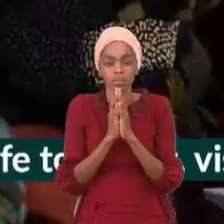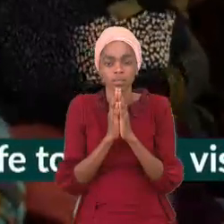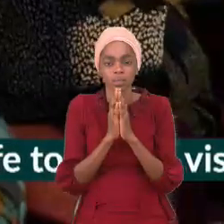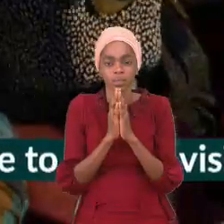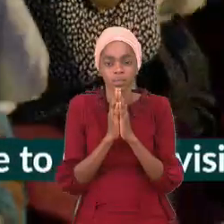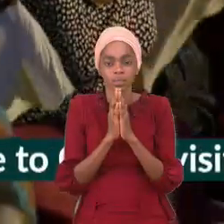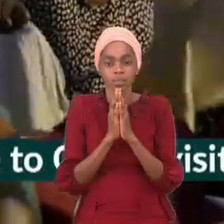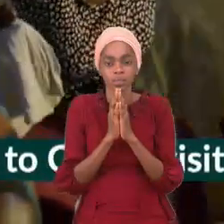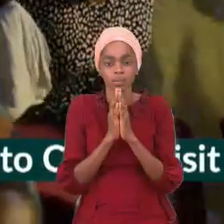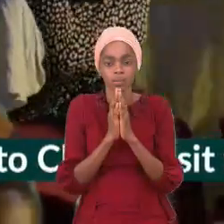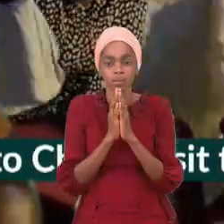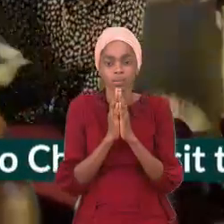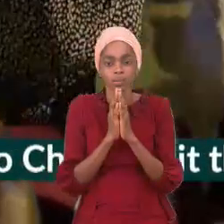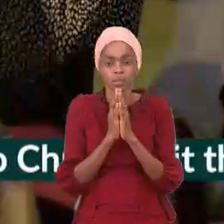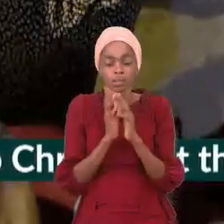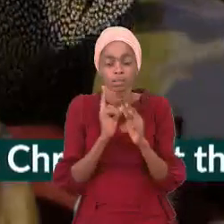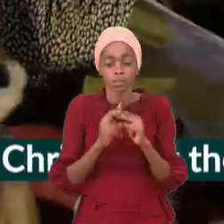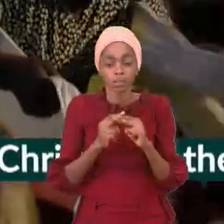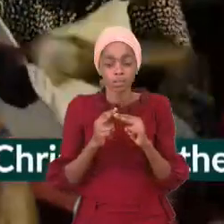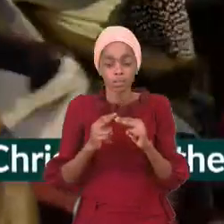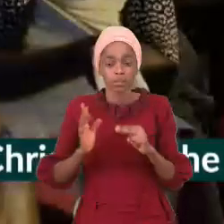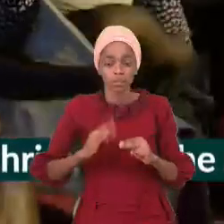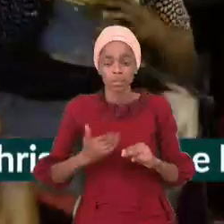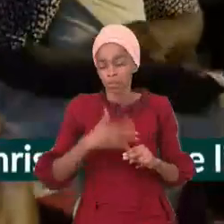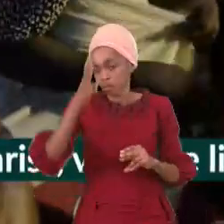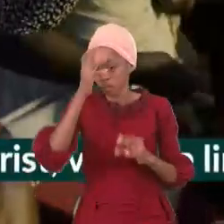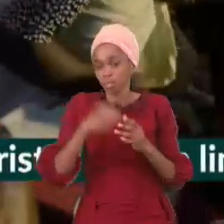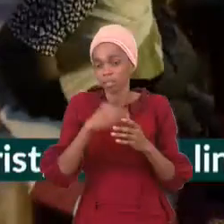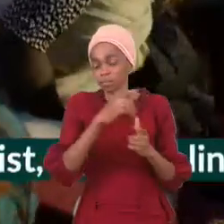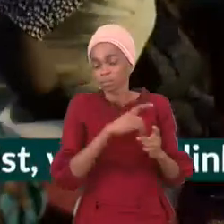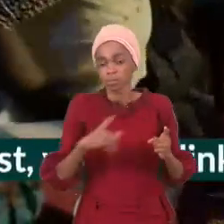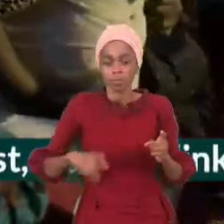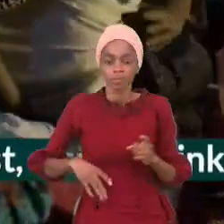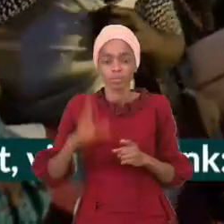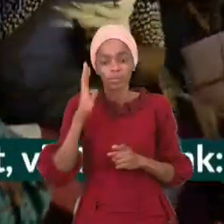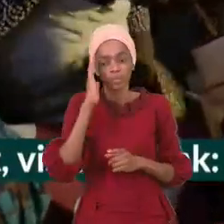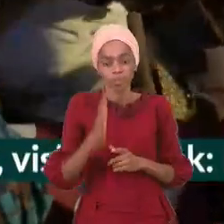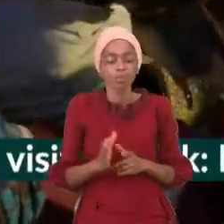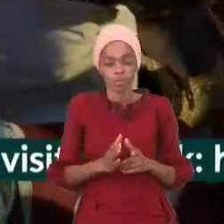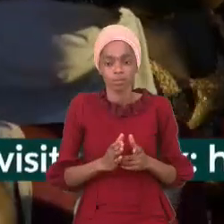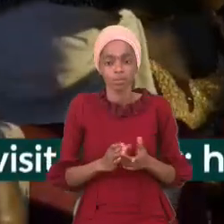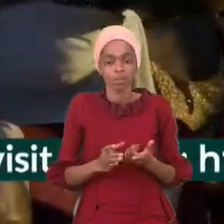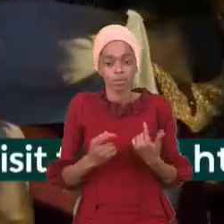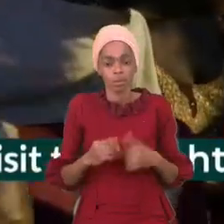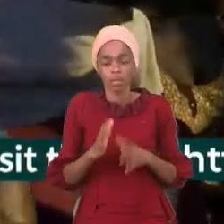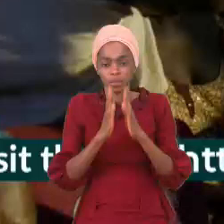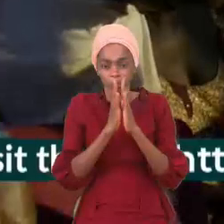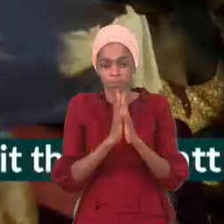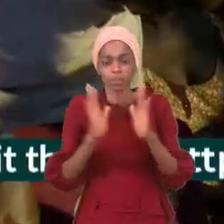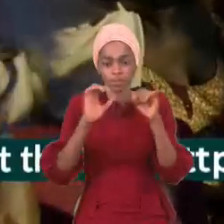because very soon our Father in the Lord will come up to pray the miracle prayer.